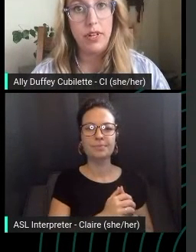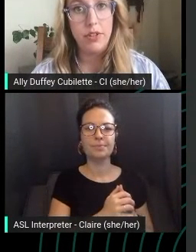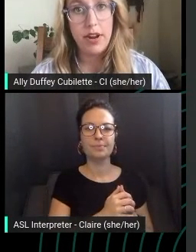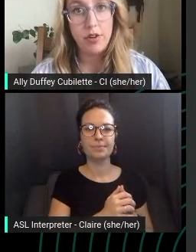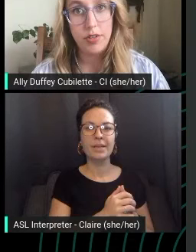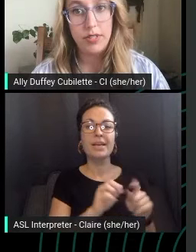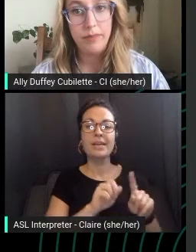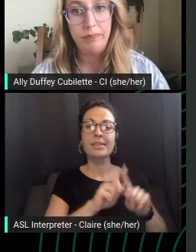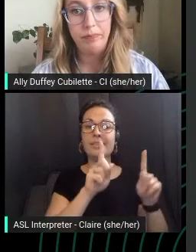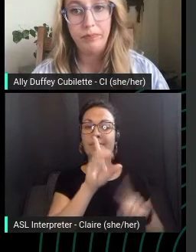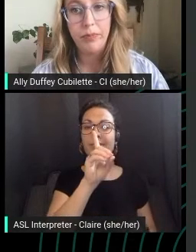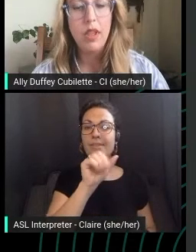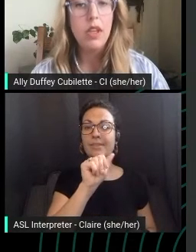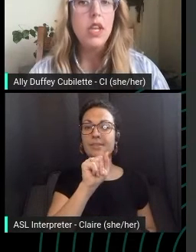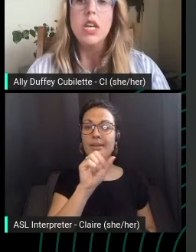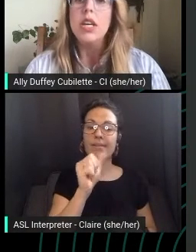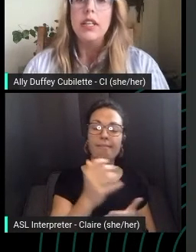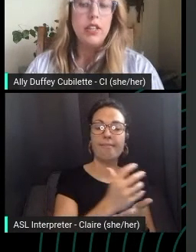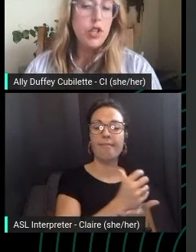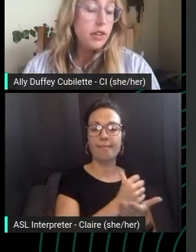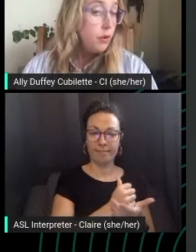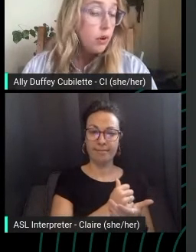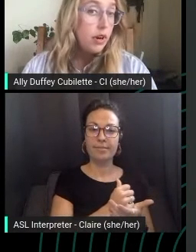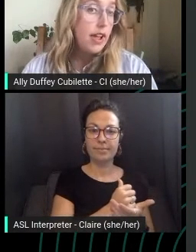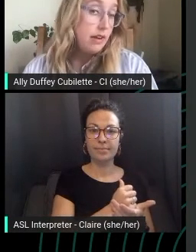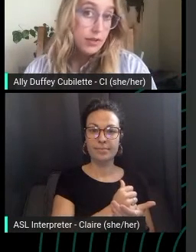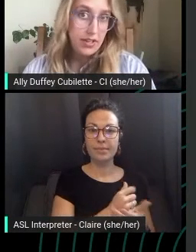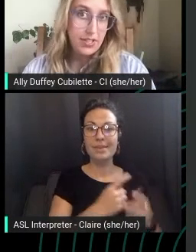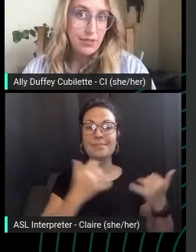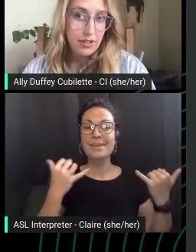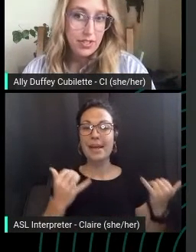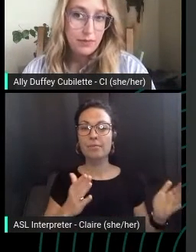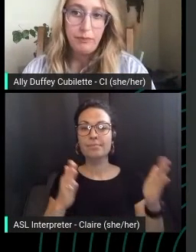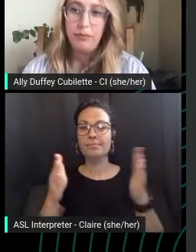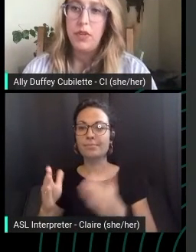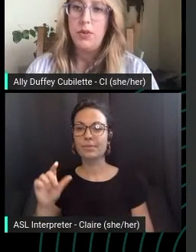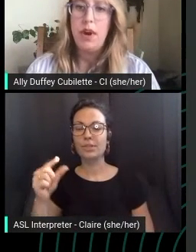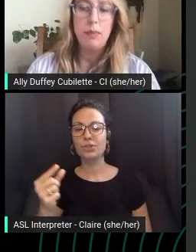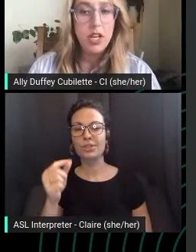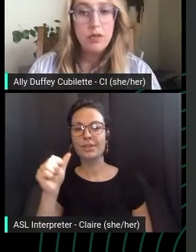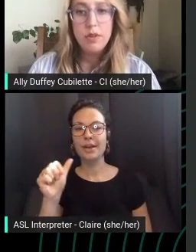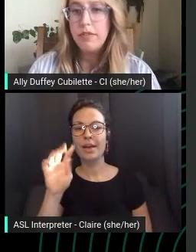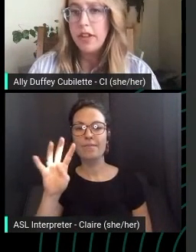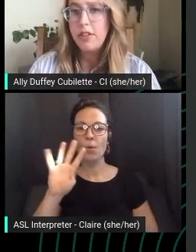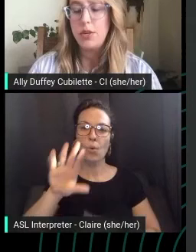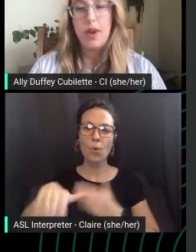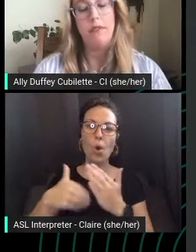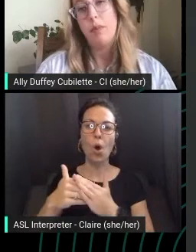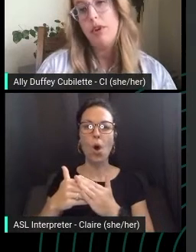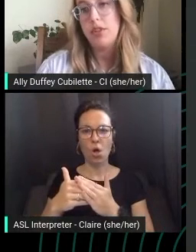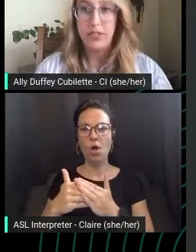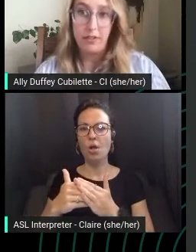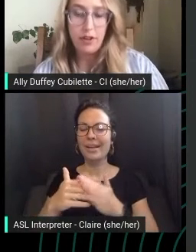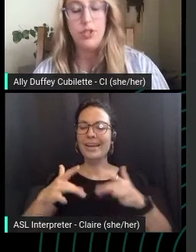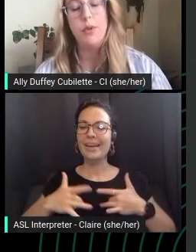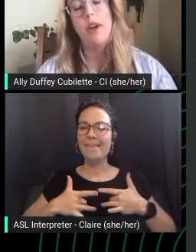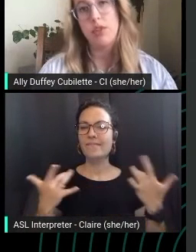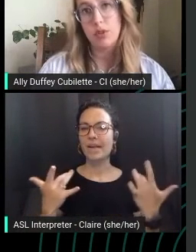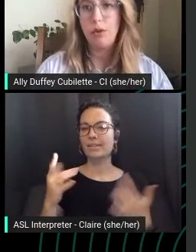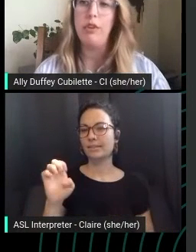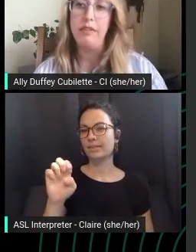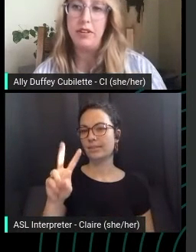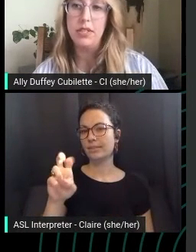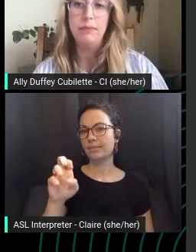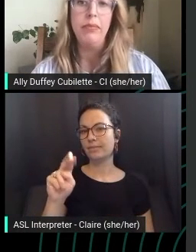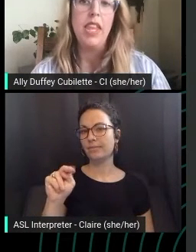those different interactions. In GA4, everything is an event. You have a page view event, you have a purchase event, you have